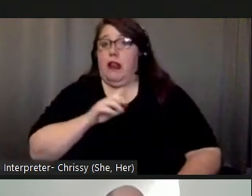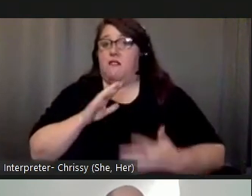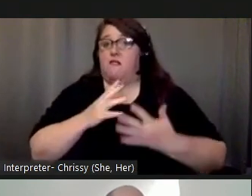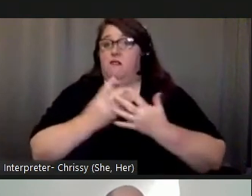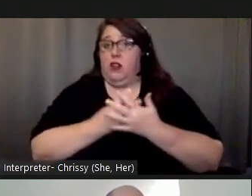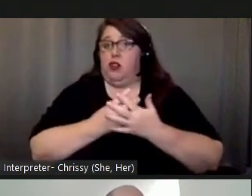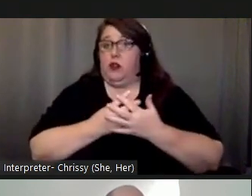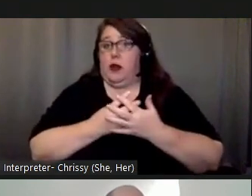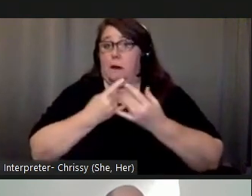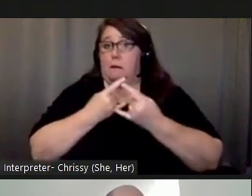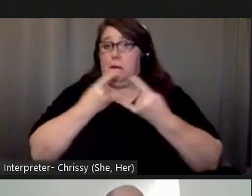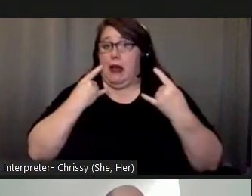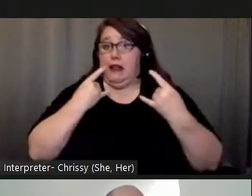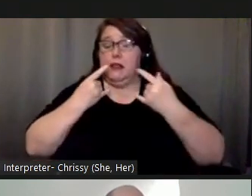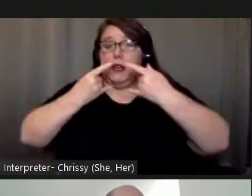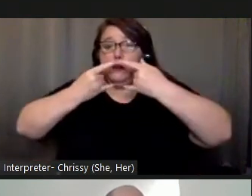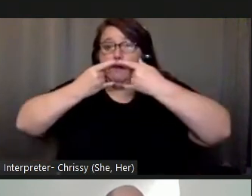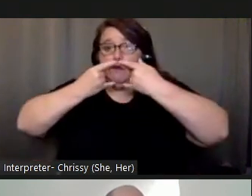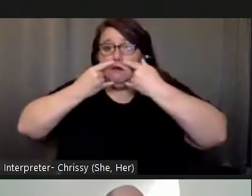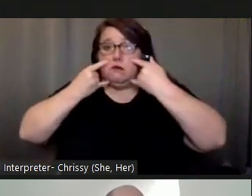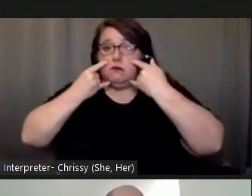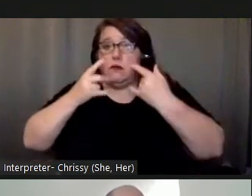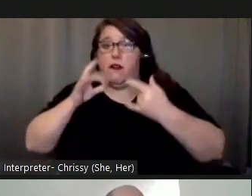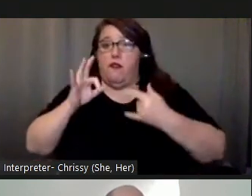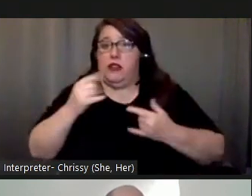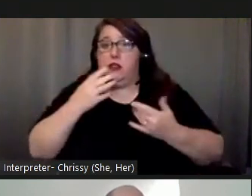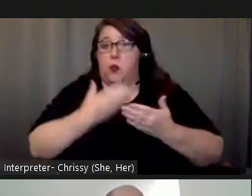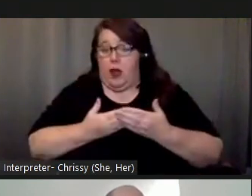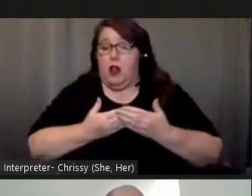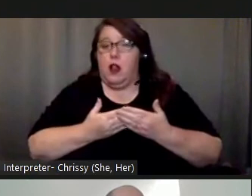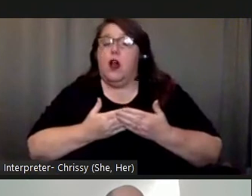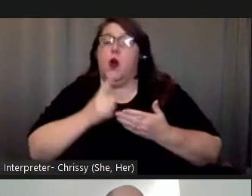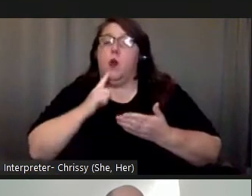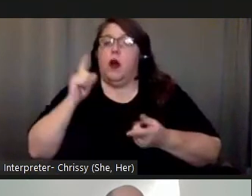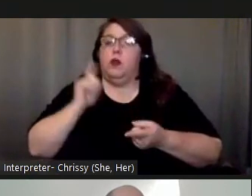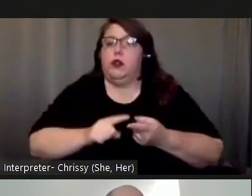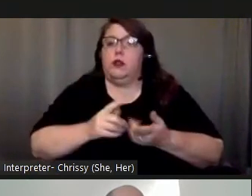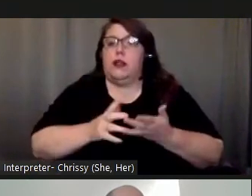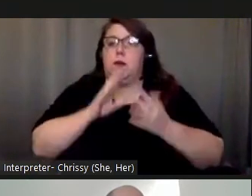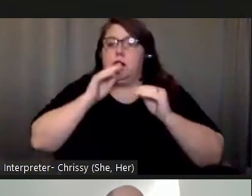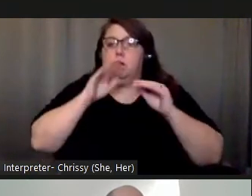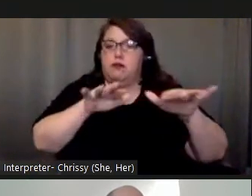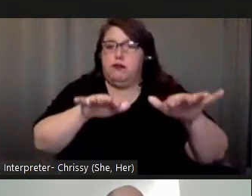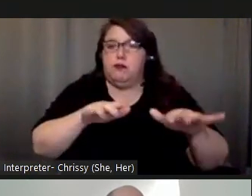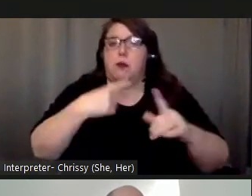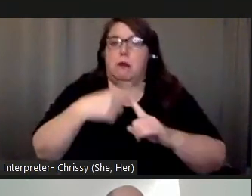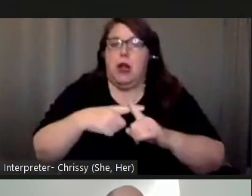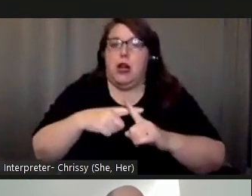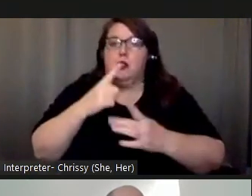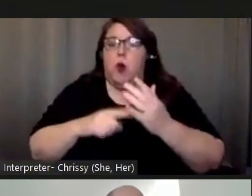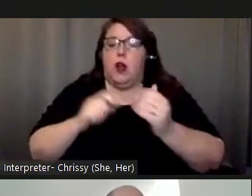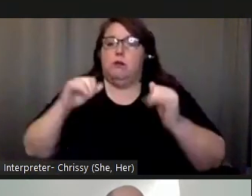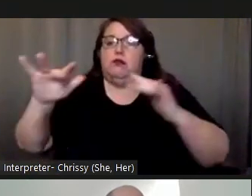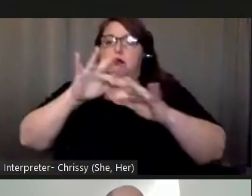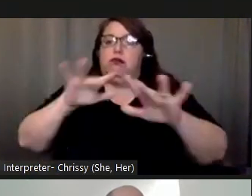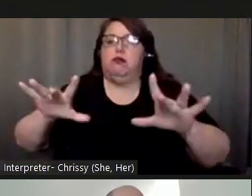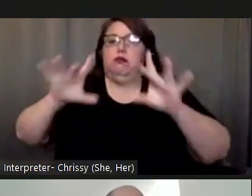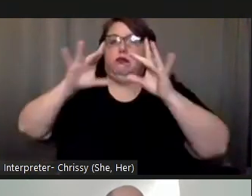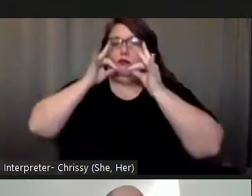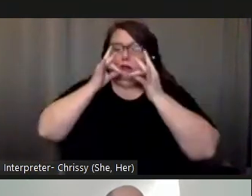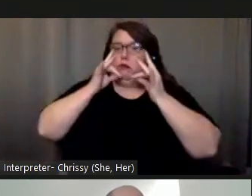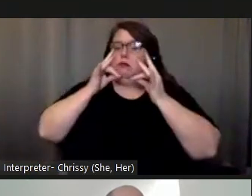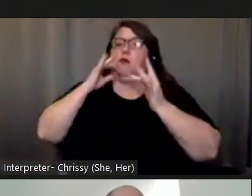is well fitted will reduce the amount of aerosol you produce as well as protect you from the aerosols that you might come